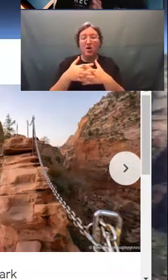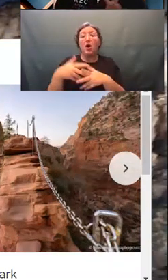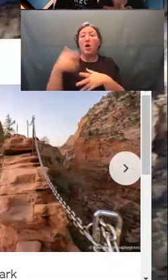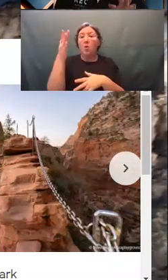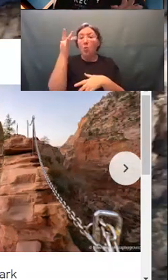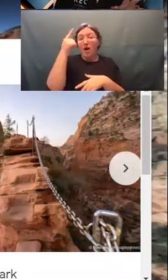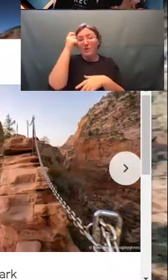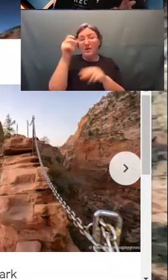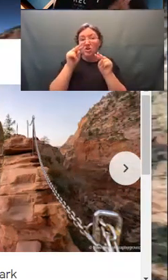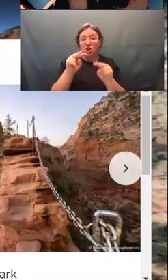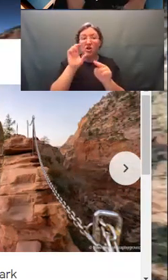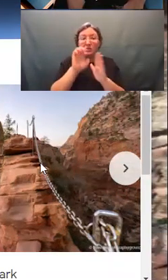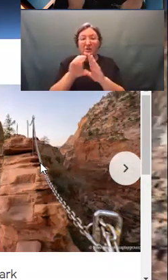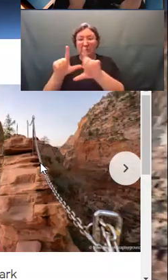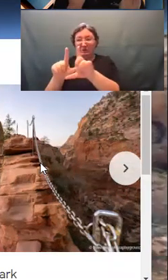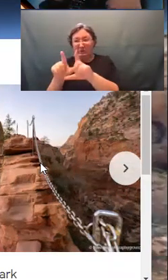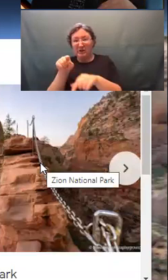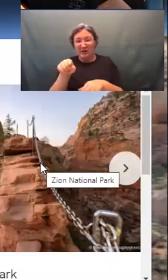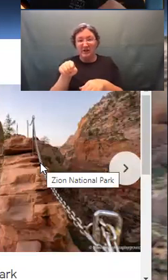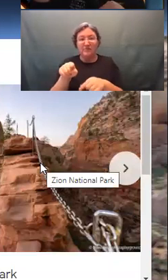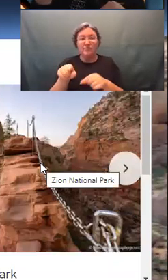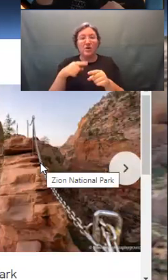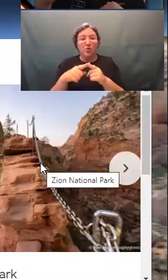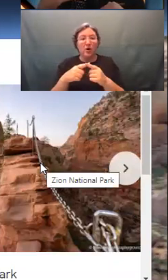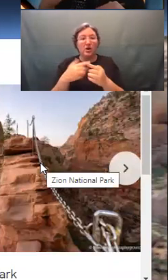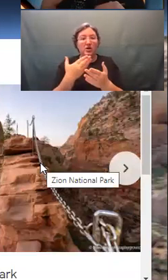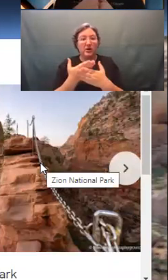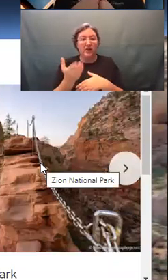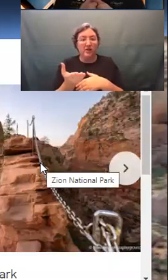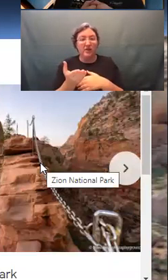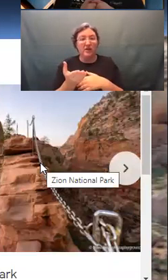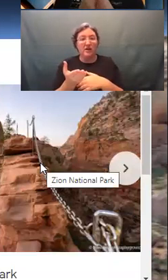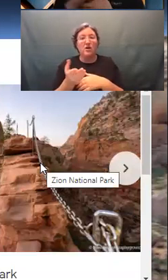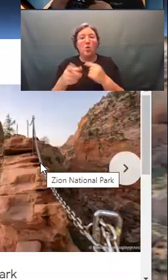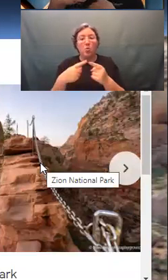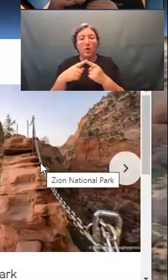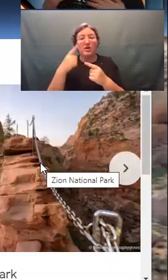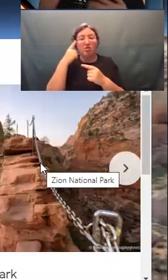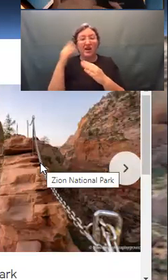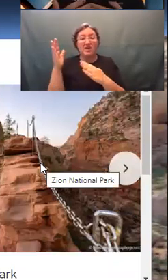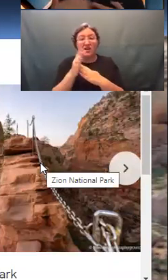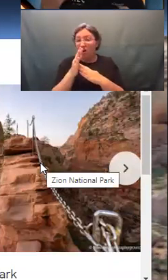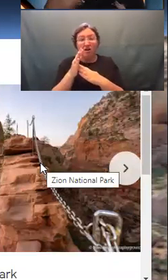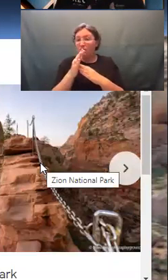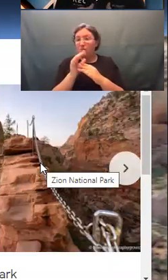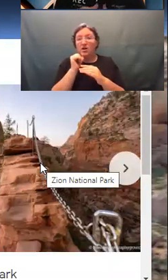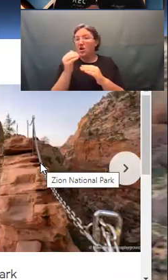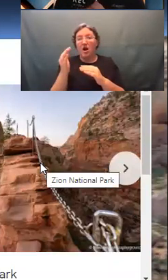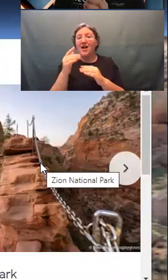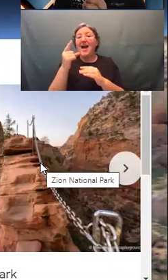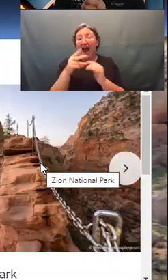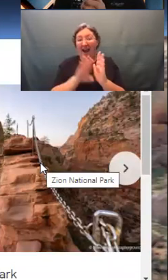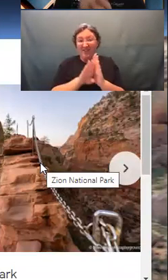picture I have here on the corner, once you get to a certain point of the trail where you think it's the top, it's really not. It's a halfway